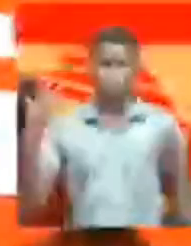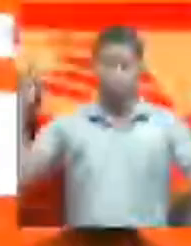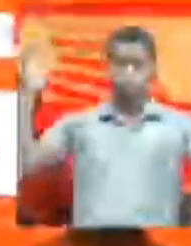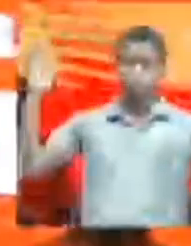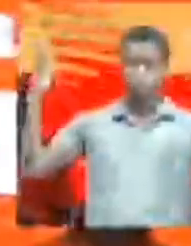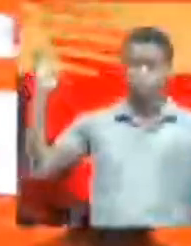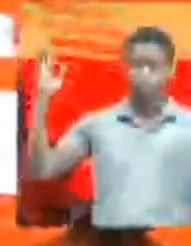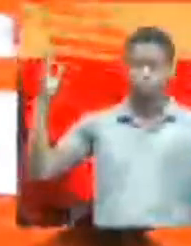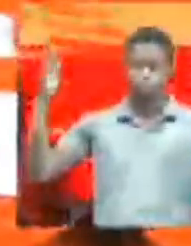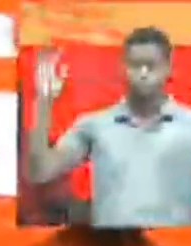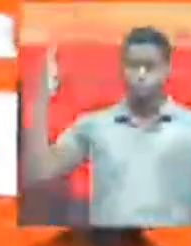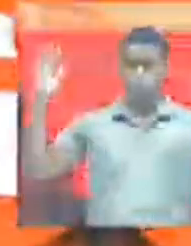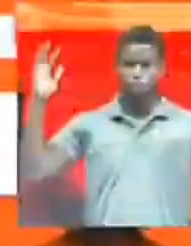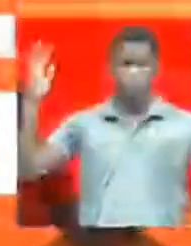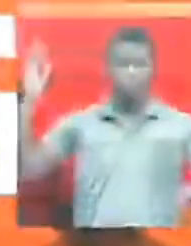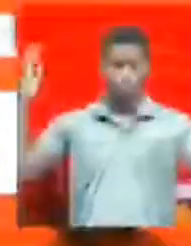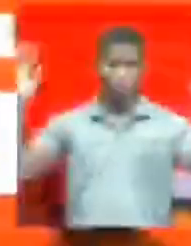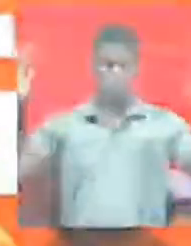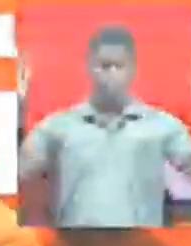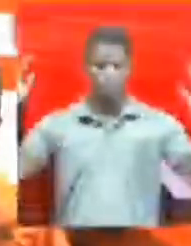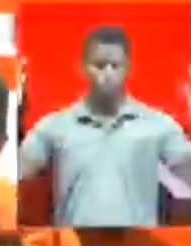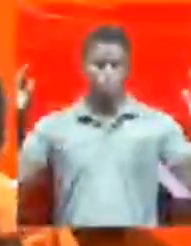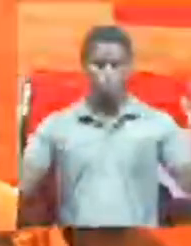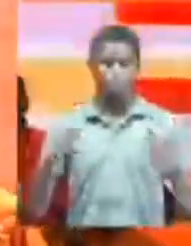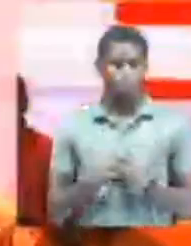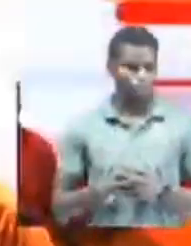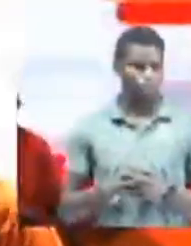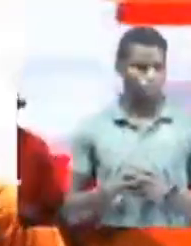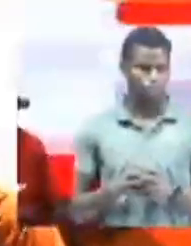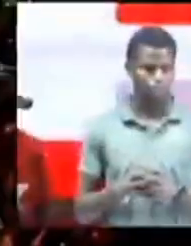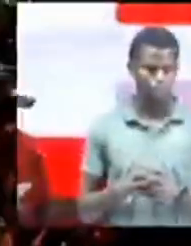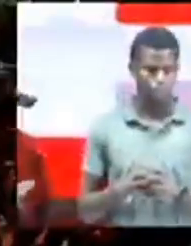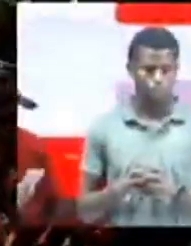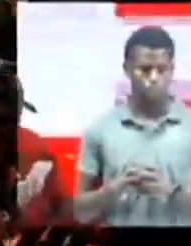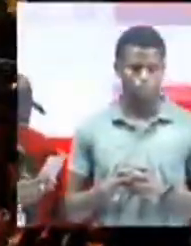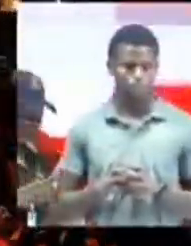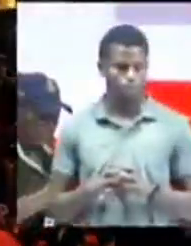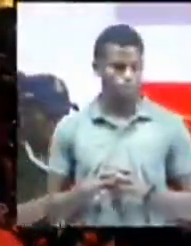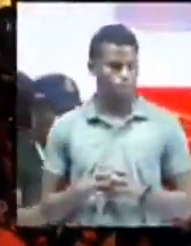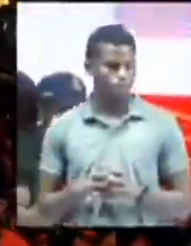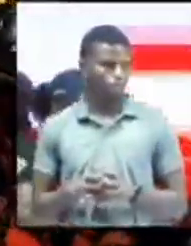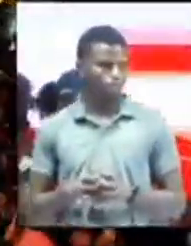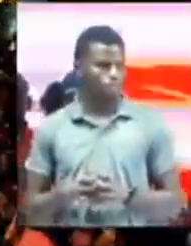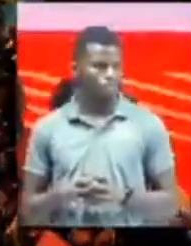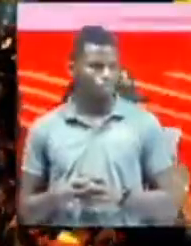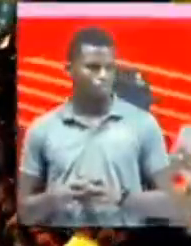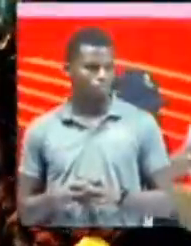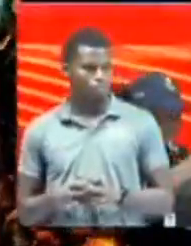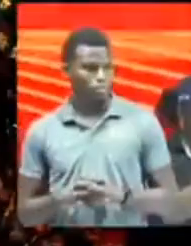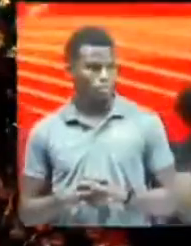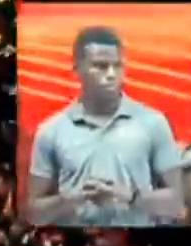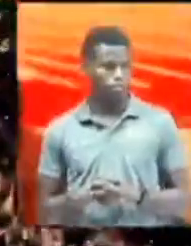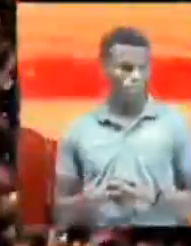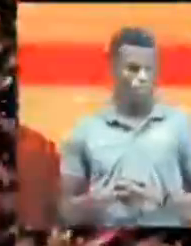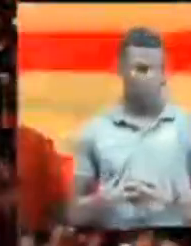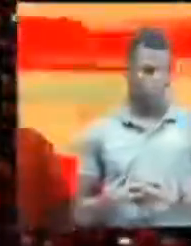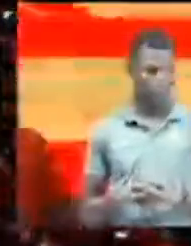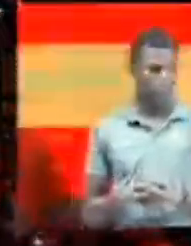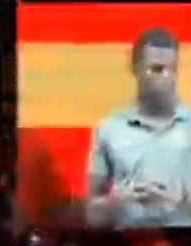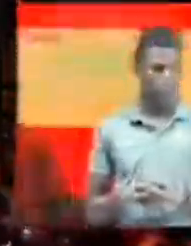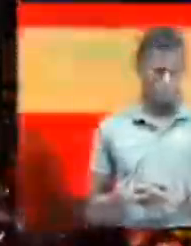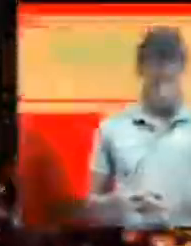show. Hear me no frogs. Man a suffer too long. Yeah, man a suffer too long. Living a the ghetto too long.